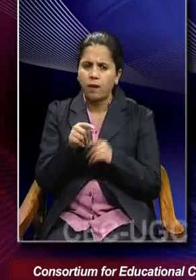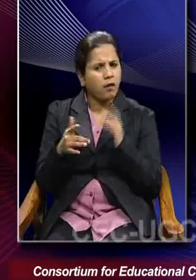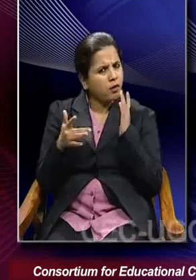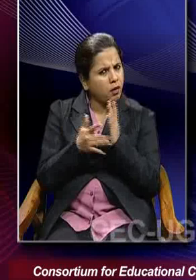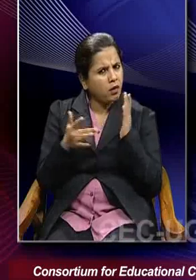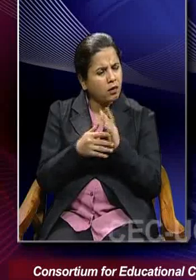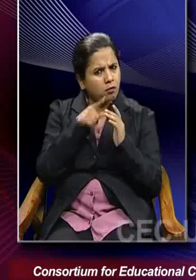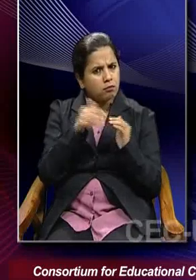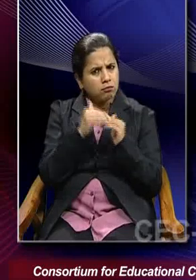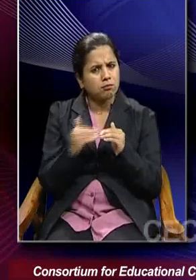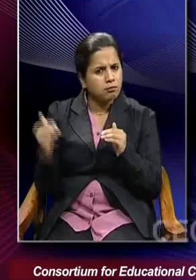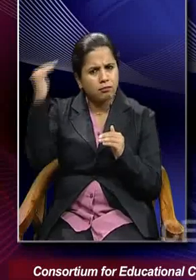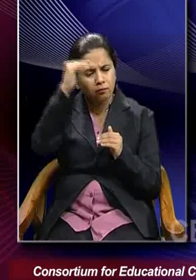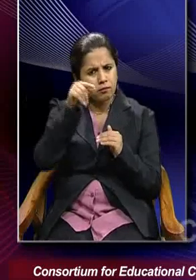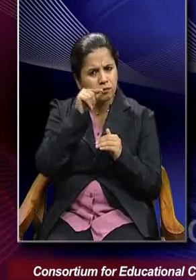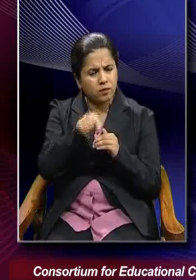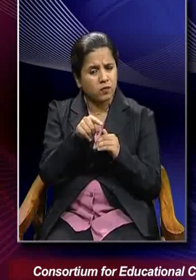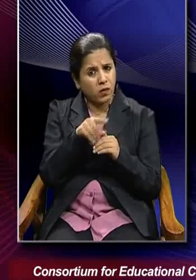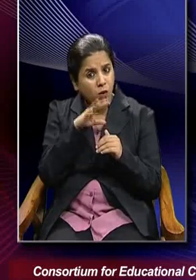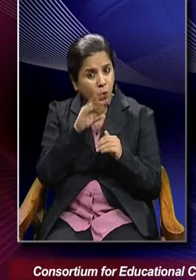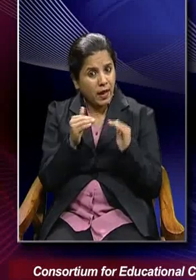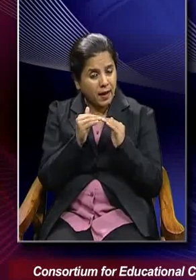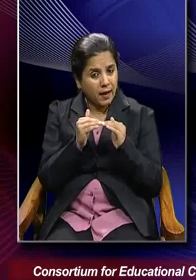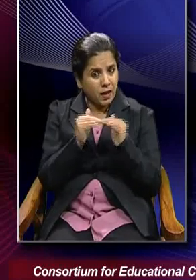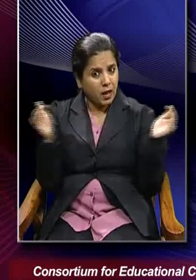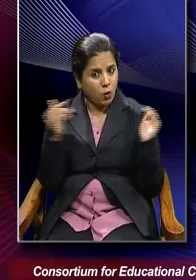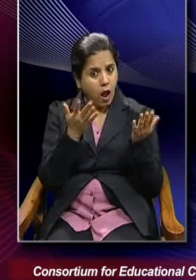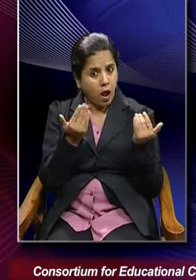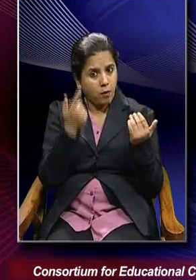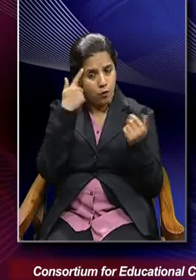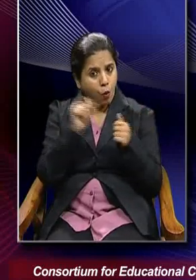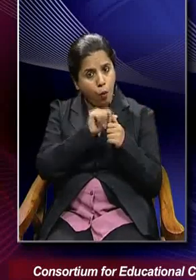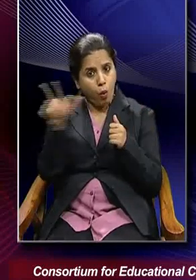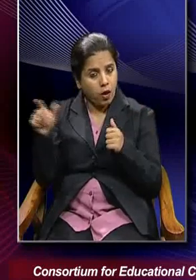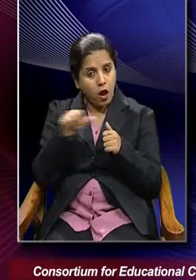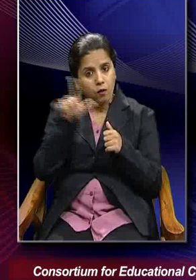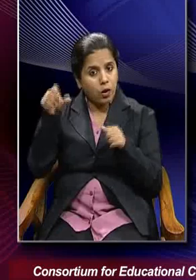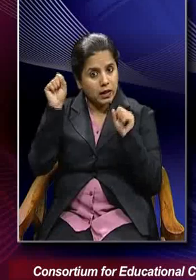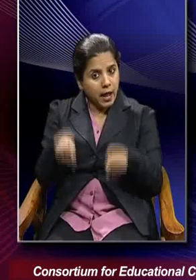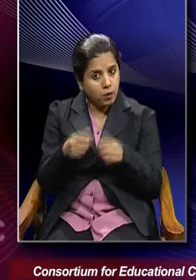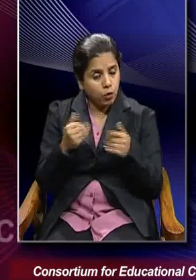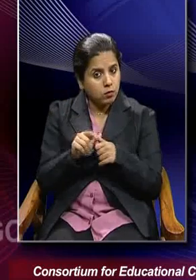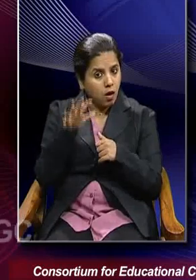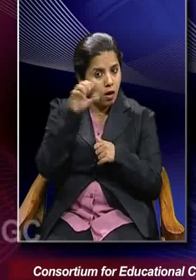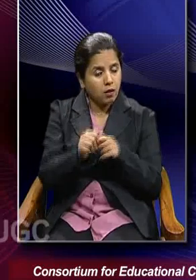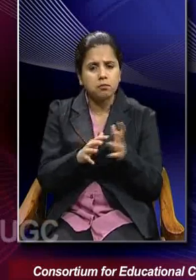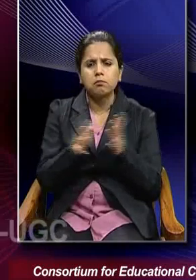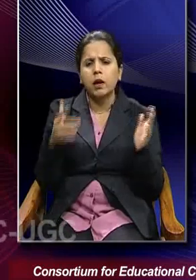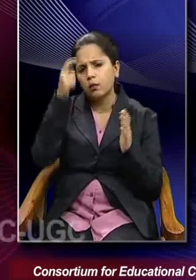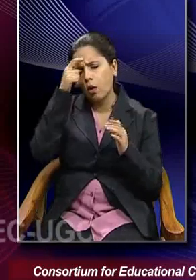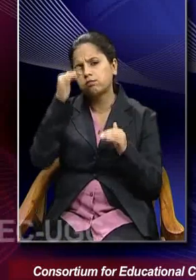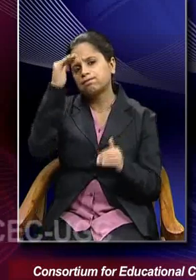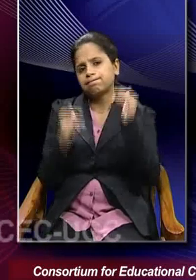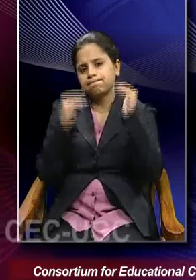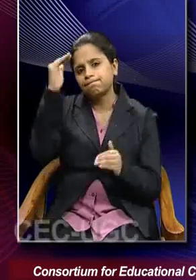technological advancements, are they equally available to all? The big issue of digital